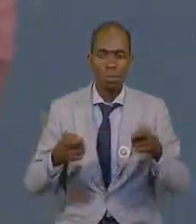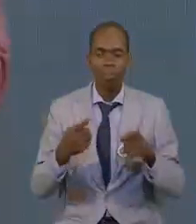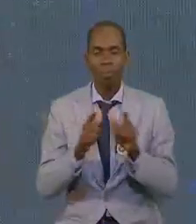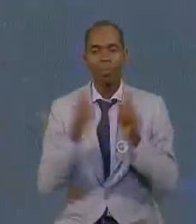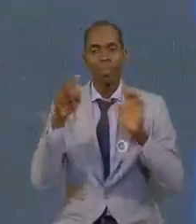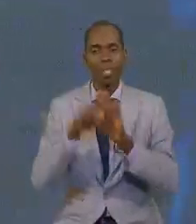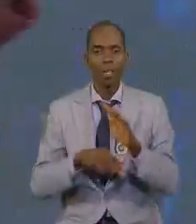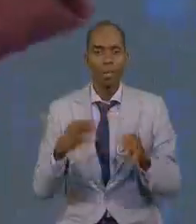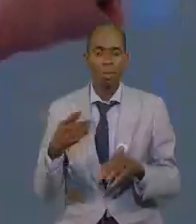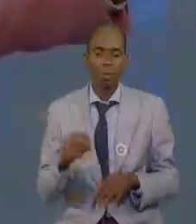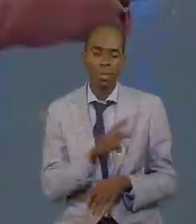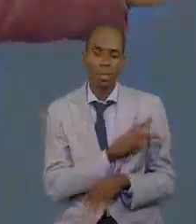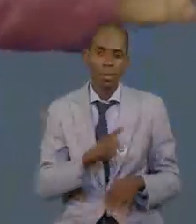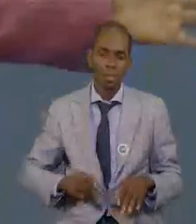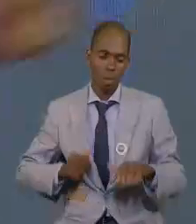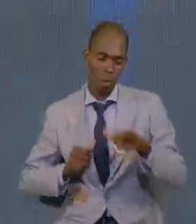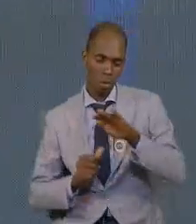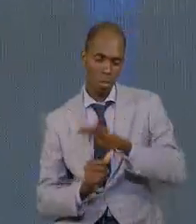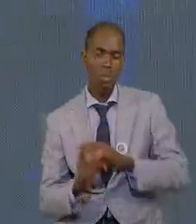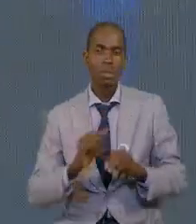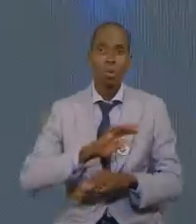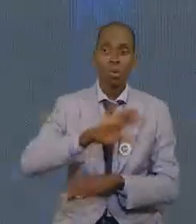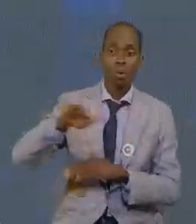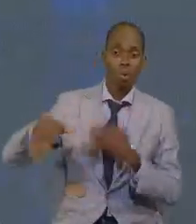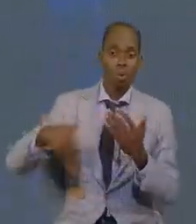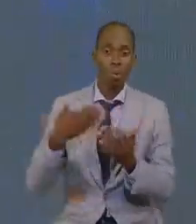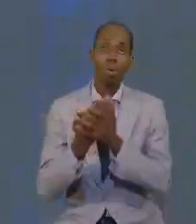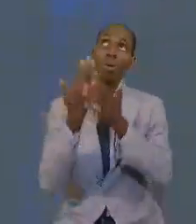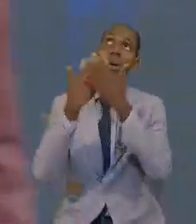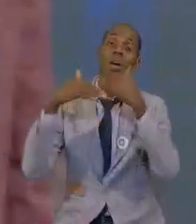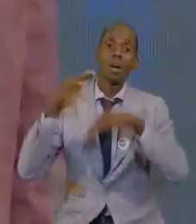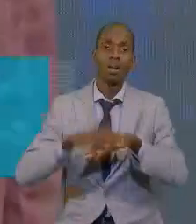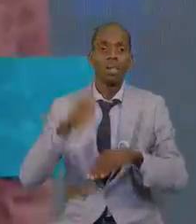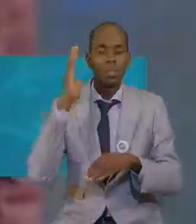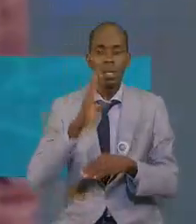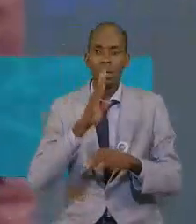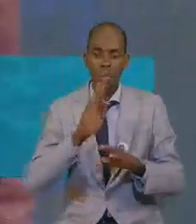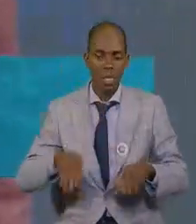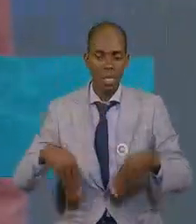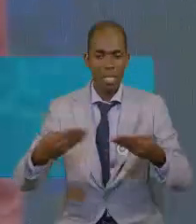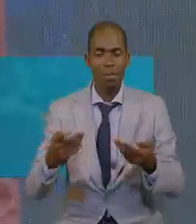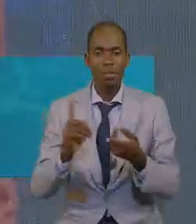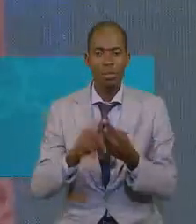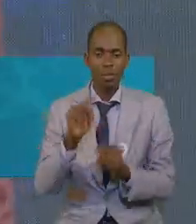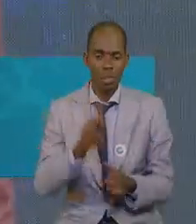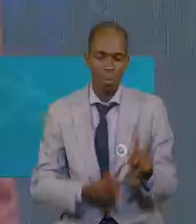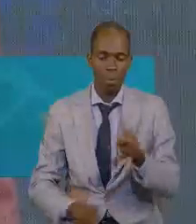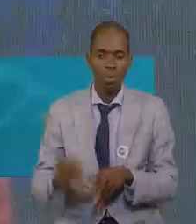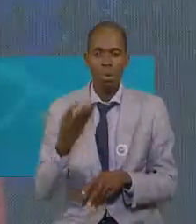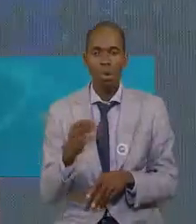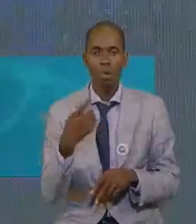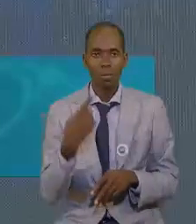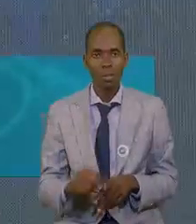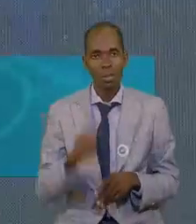the kingdom under the whole heaven shall be given to the people of the saints of the